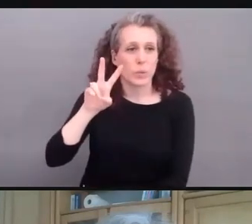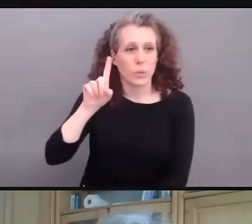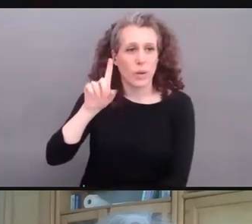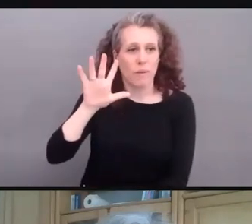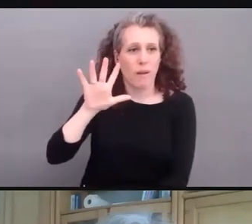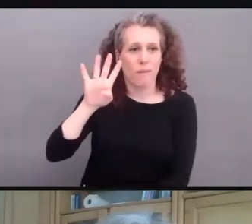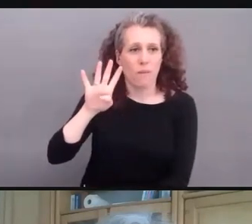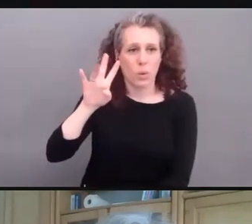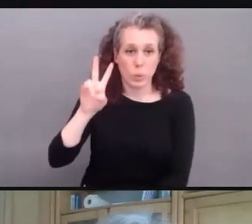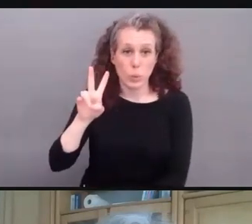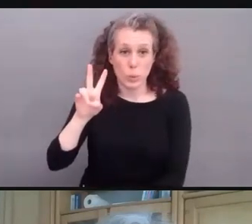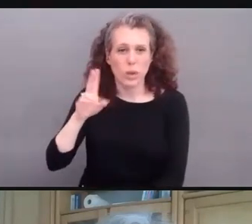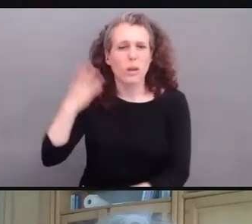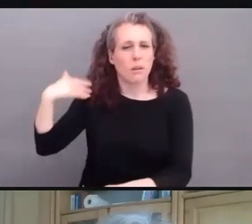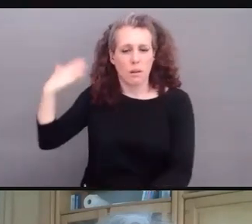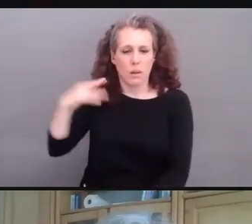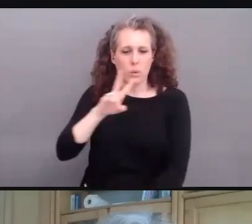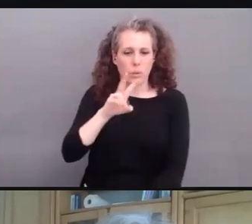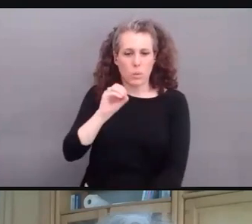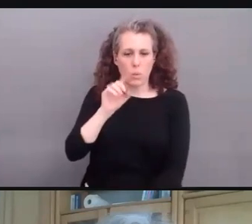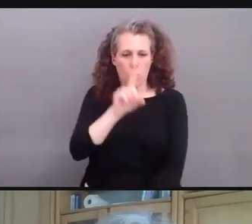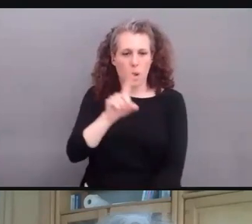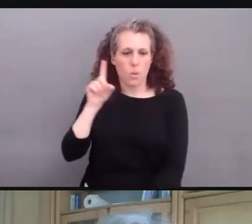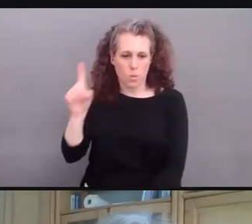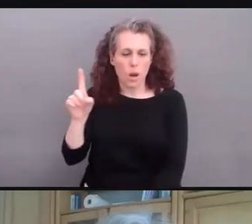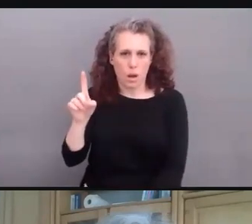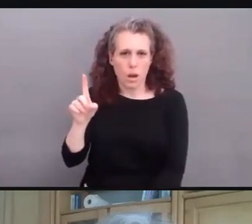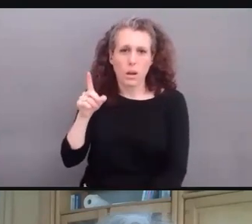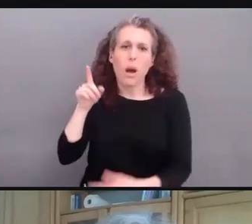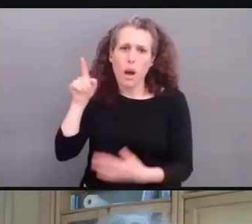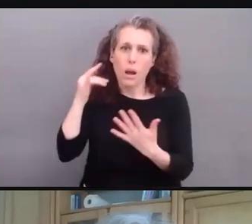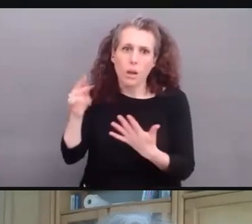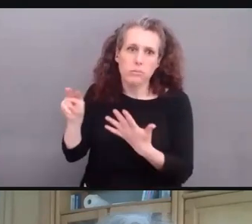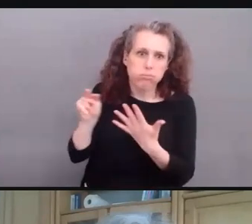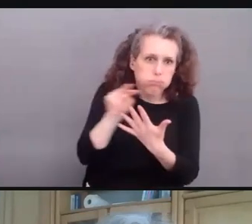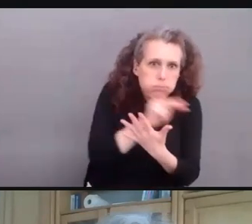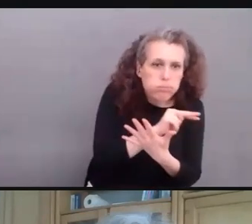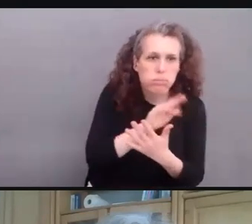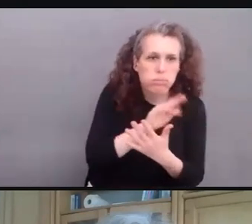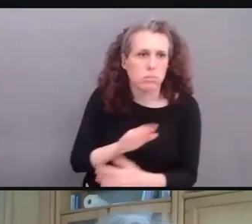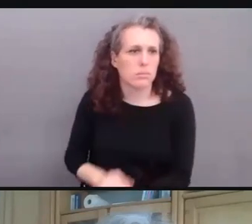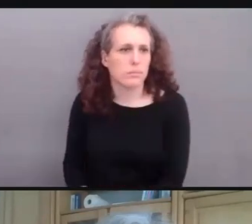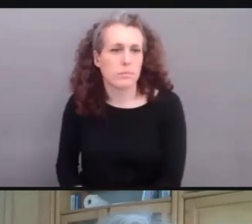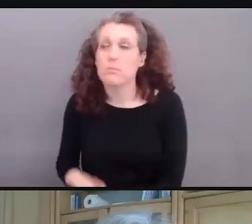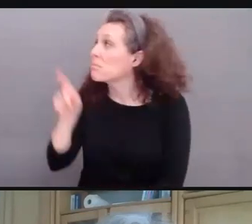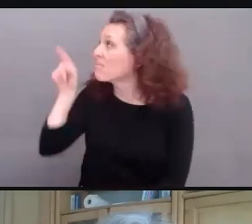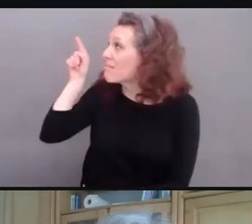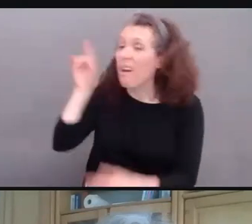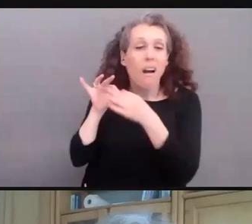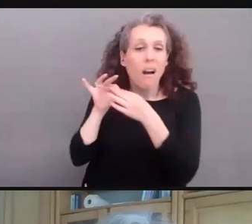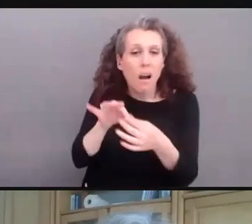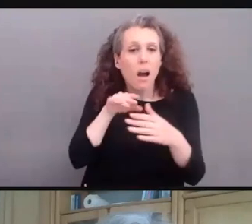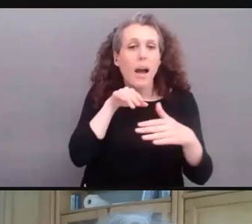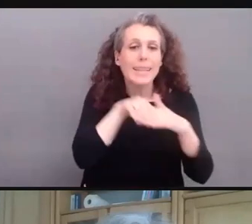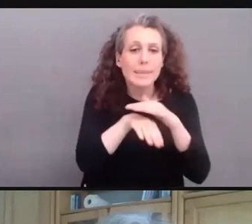in parallel also under revision. It is the standard dealing with accessibility and